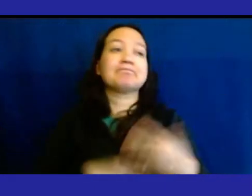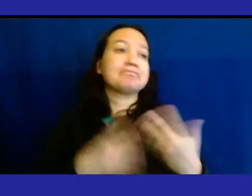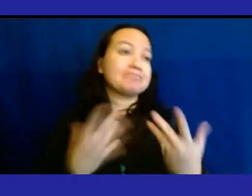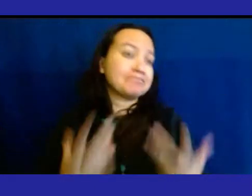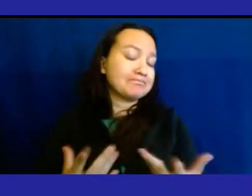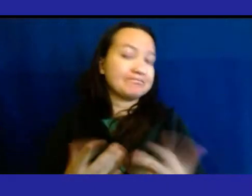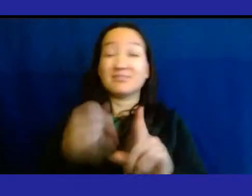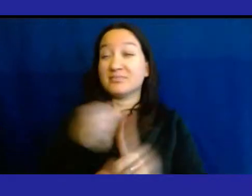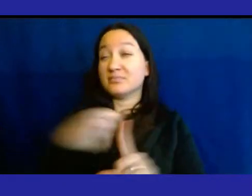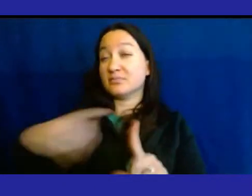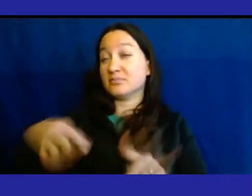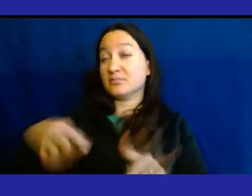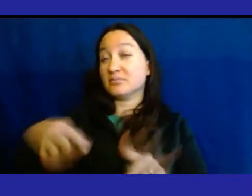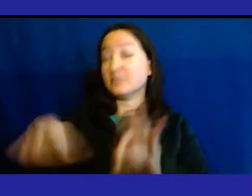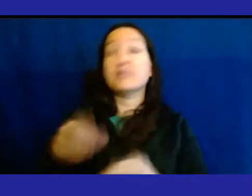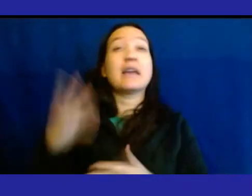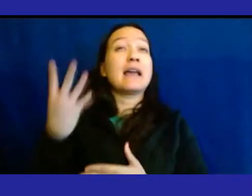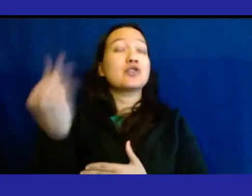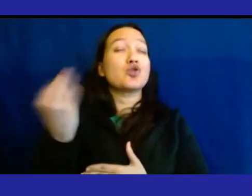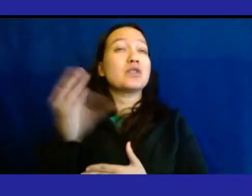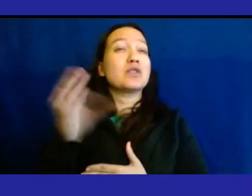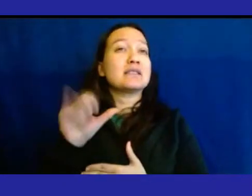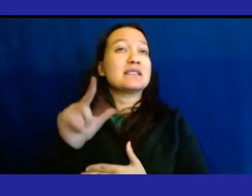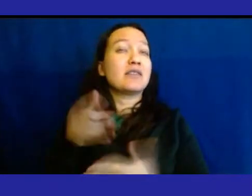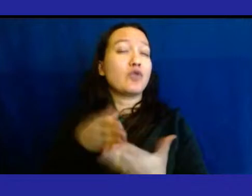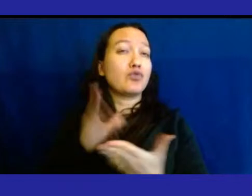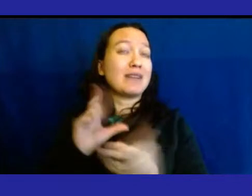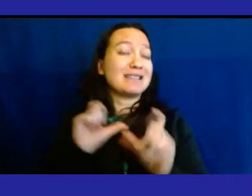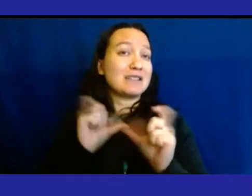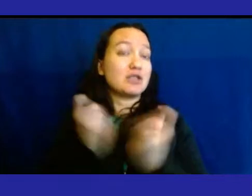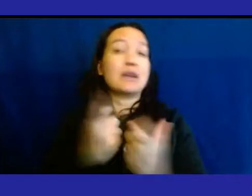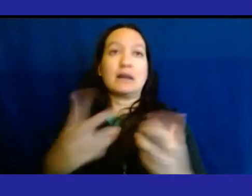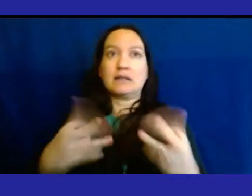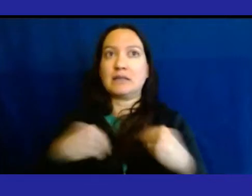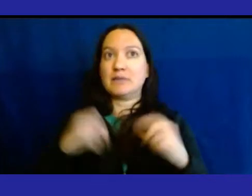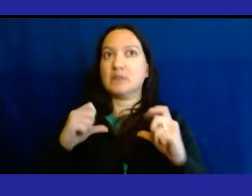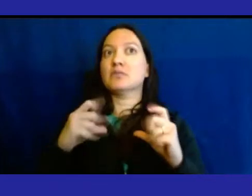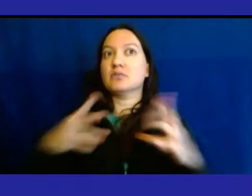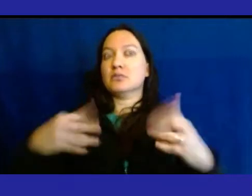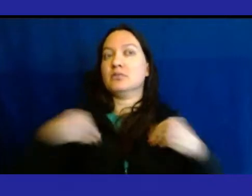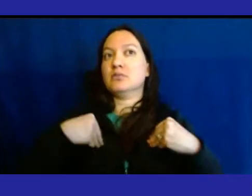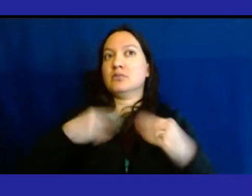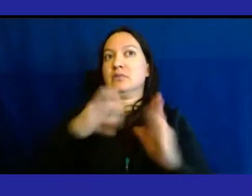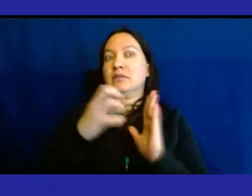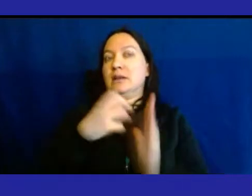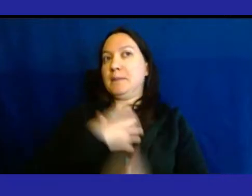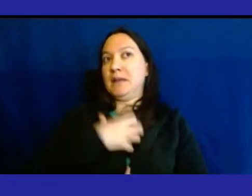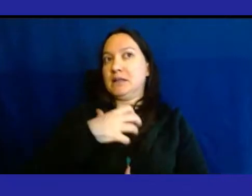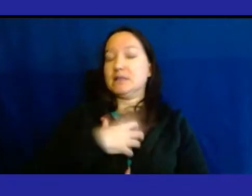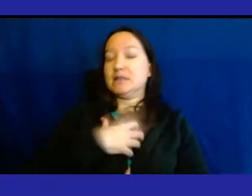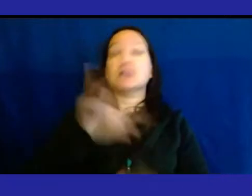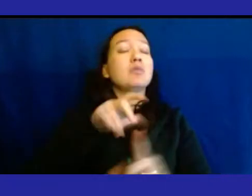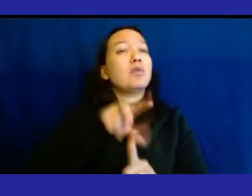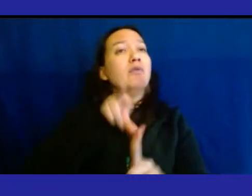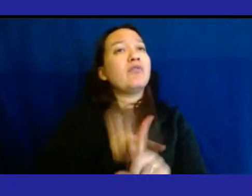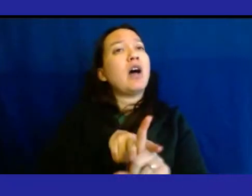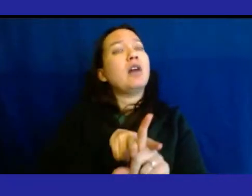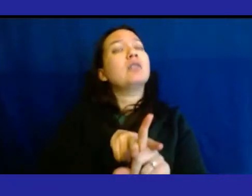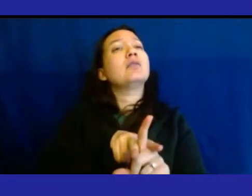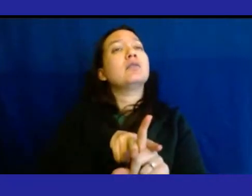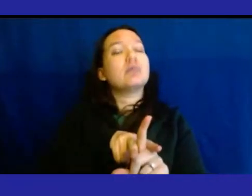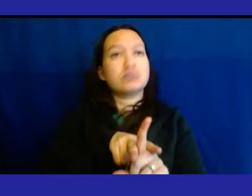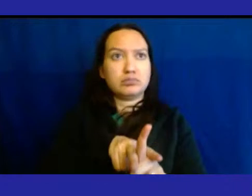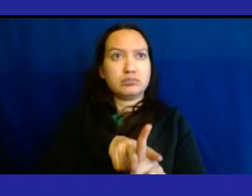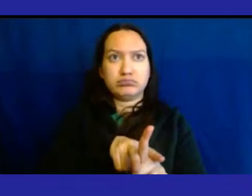this, the external civil rights agencies will take in complaints received by people who are filing these complaints. There's no